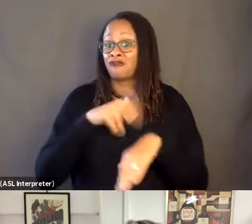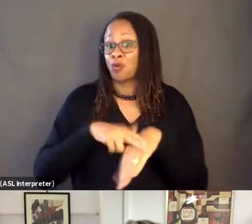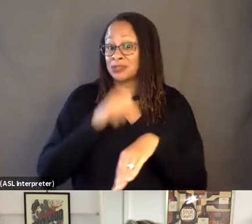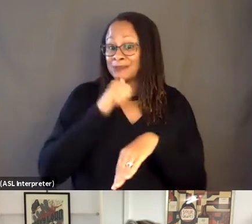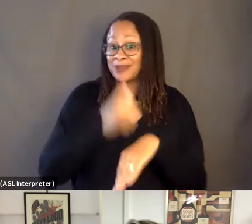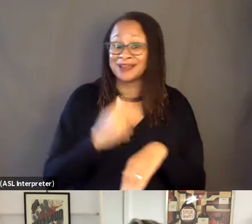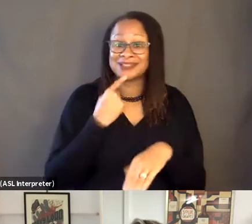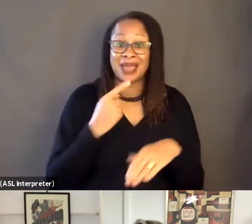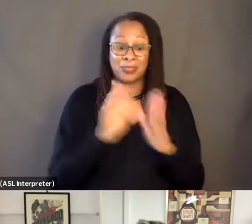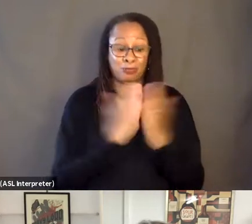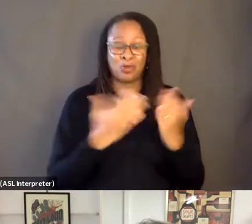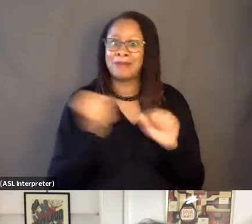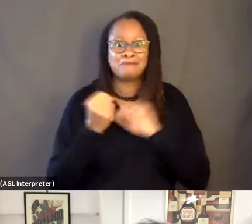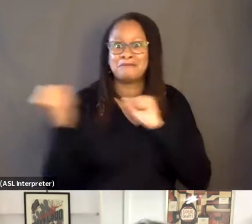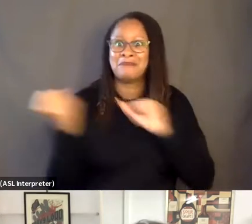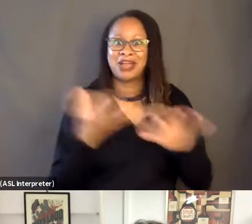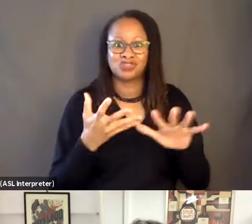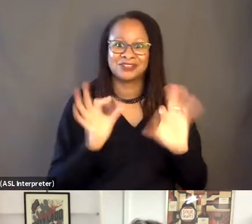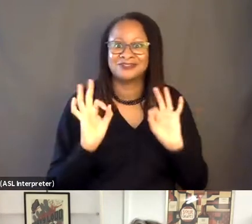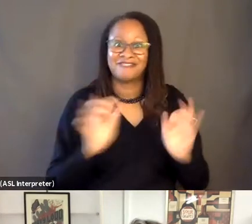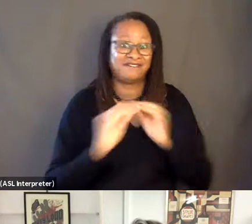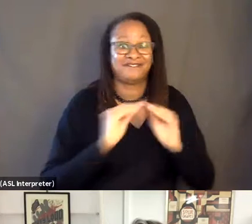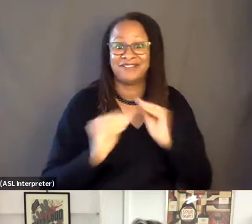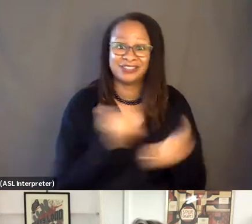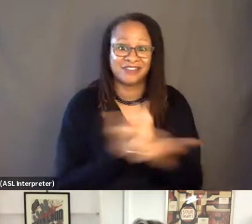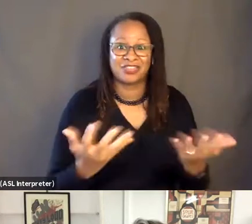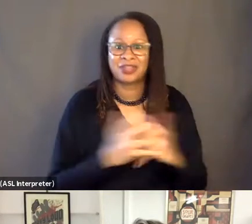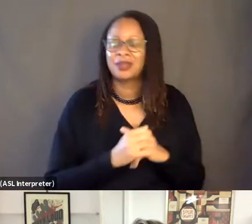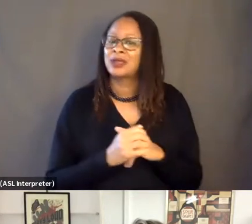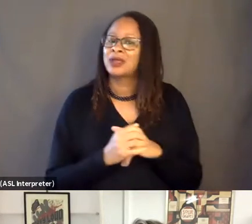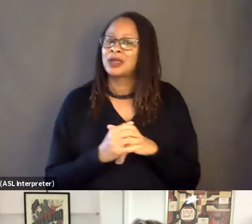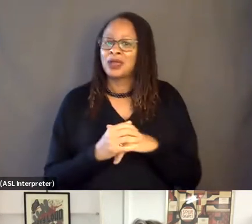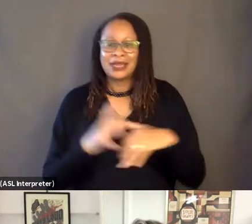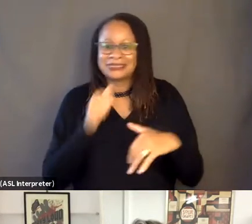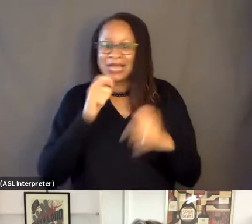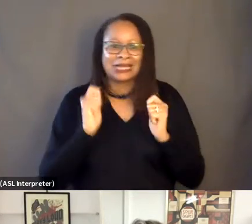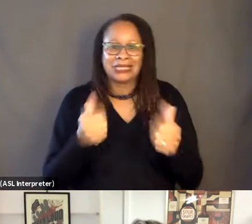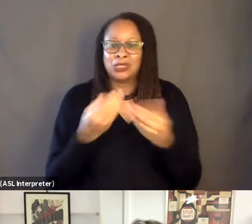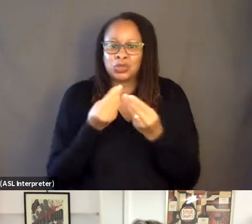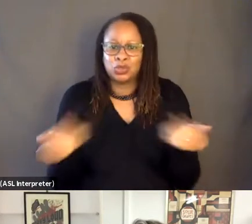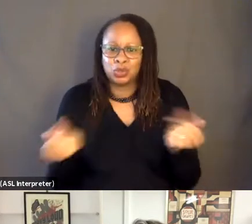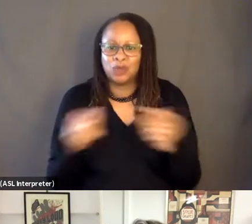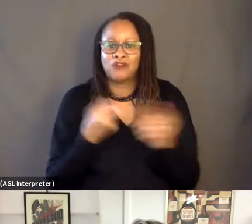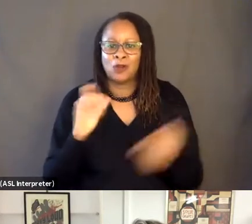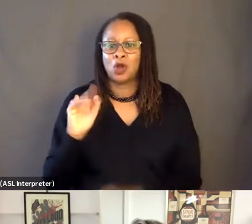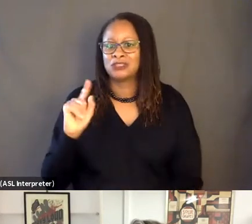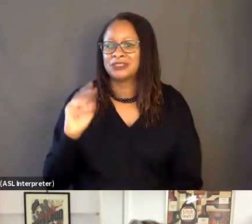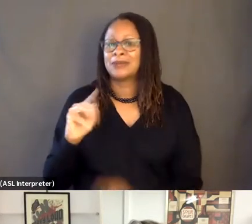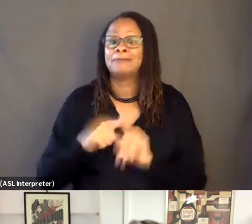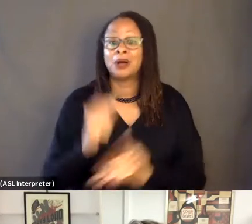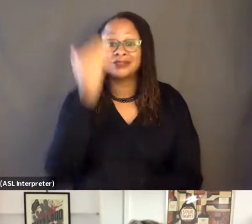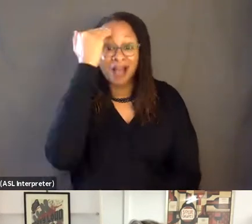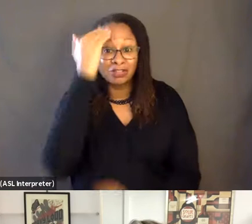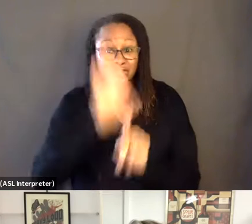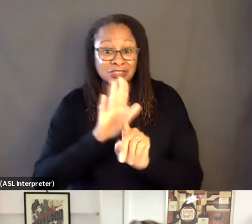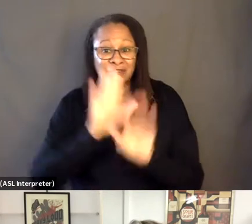magic bullet. Of course, I'm not saying it's some sort of instant cure, but knowledge is a wonderful thing. Knowledge itself